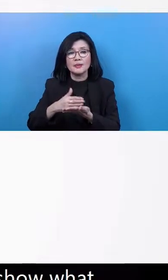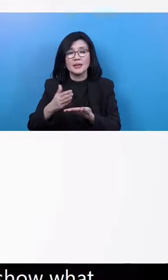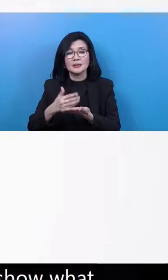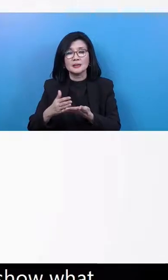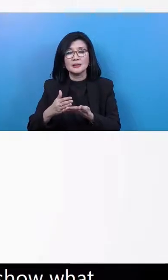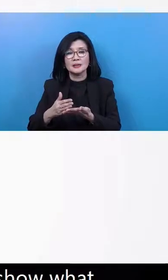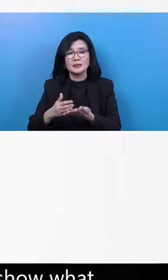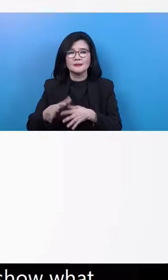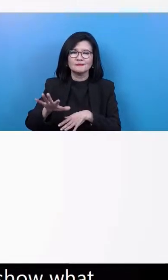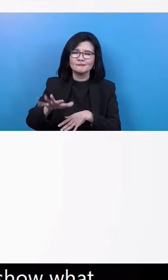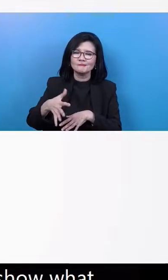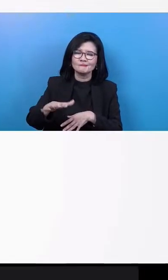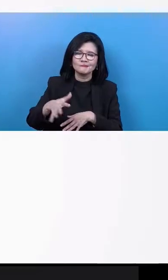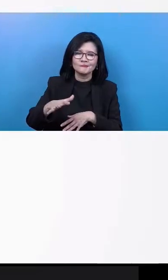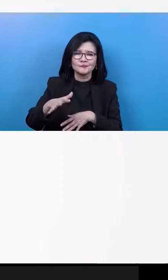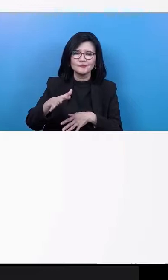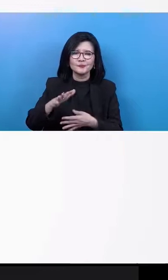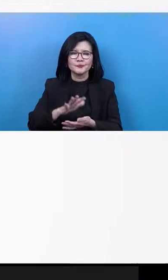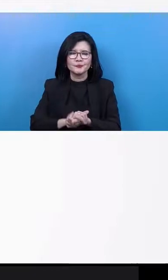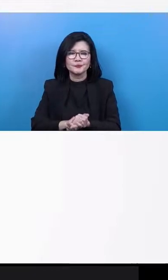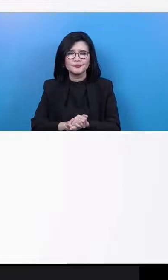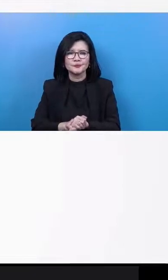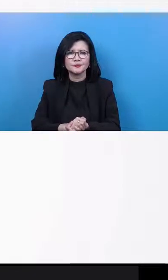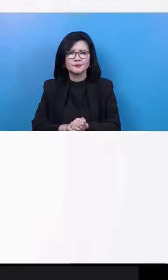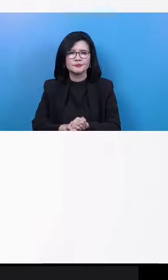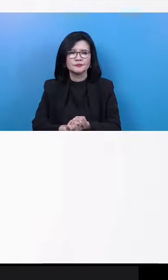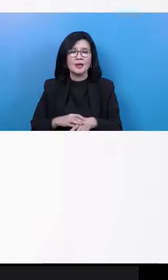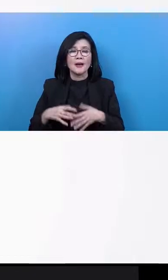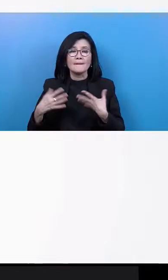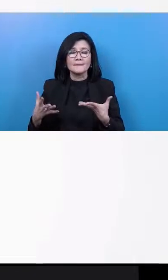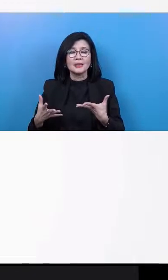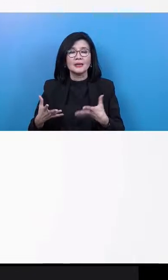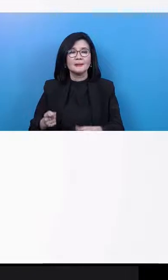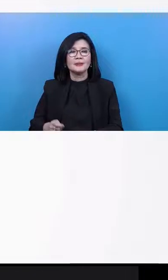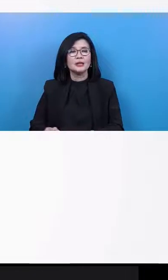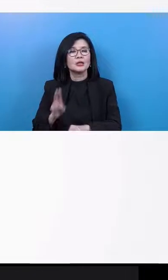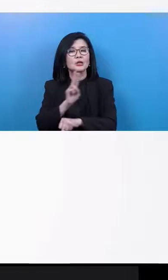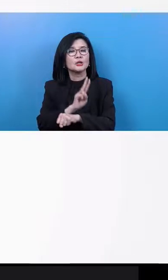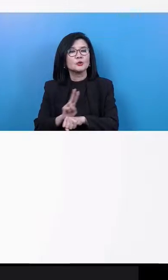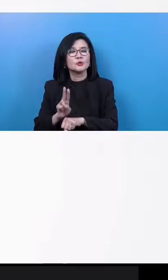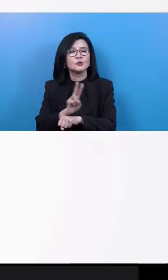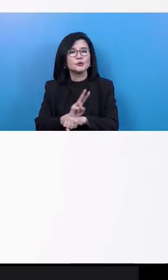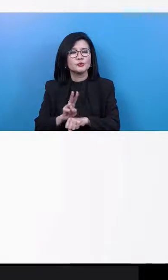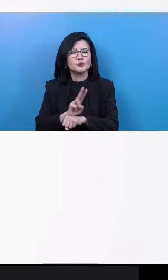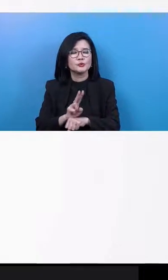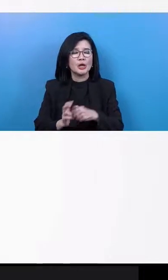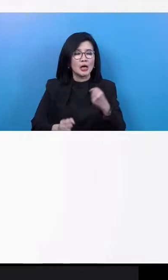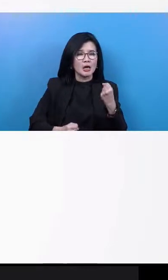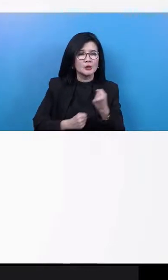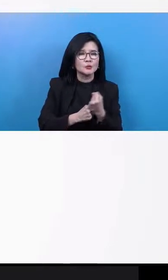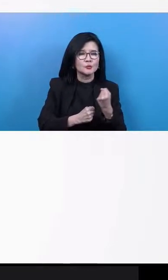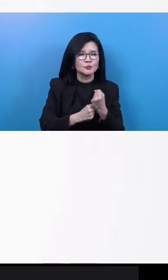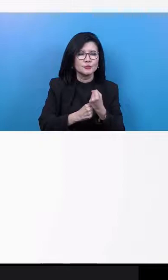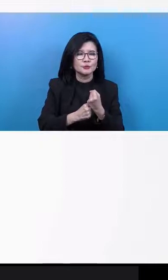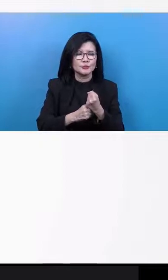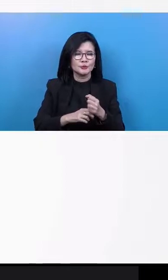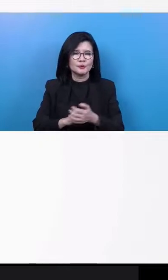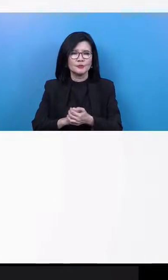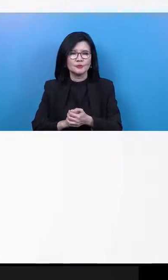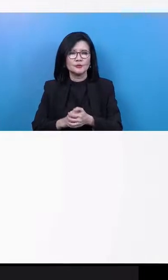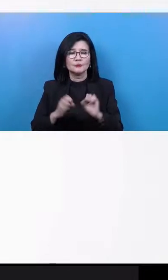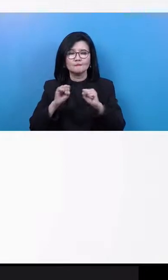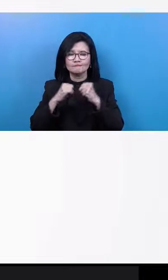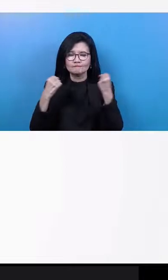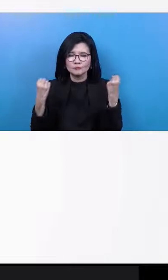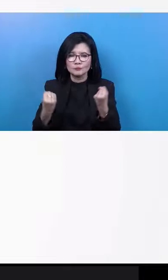use the tool to support communities, also to, you said, to develop and face climate change and